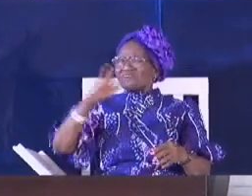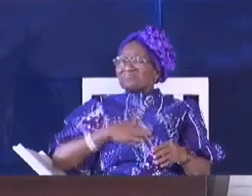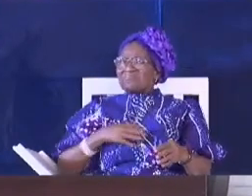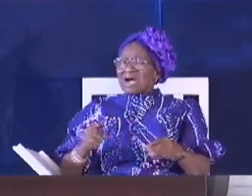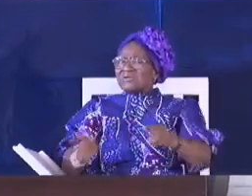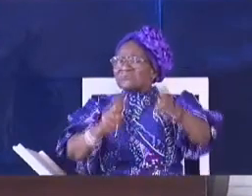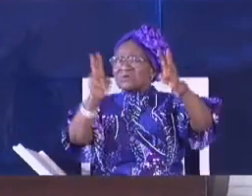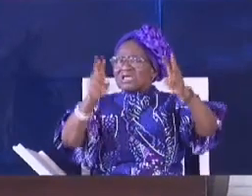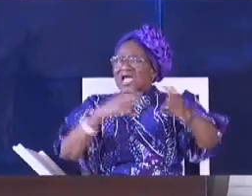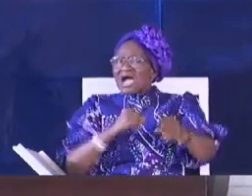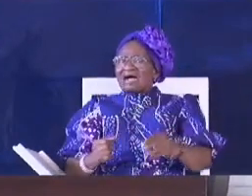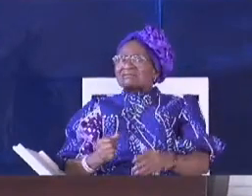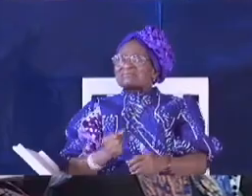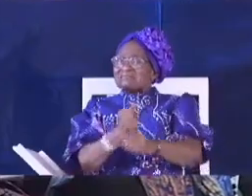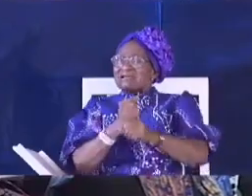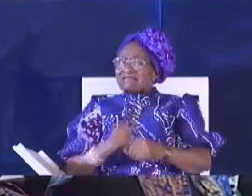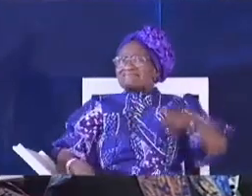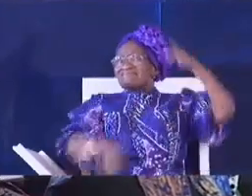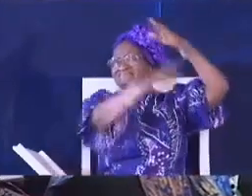out of my way today.